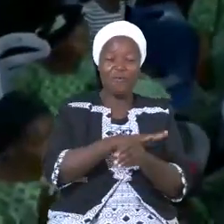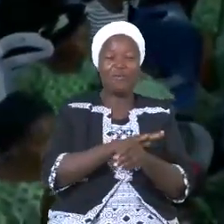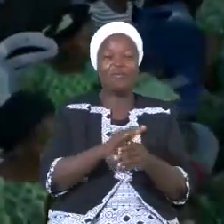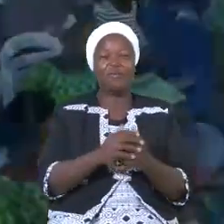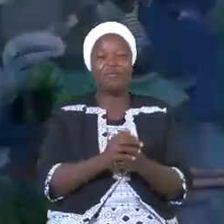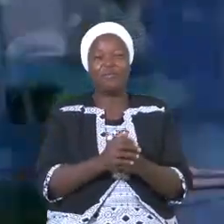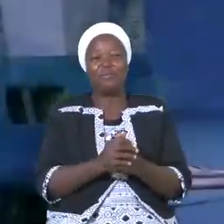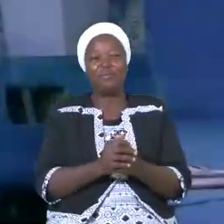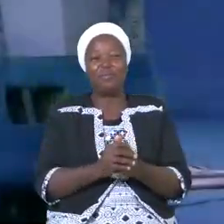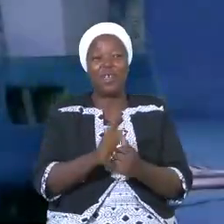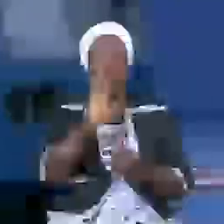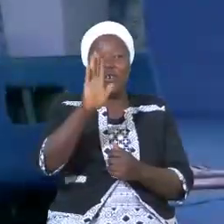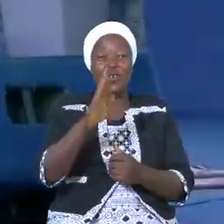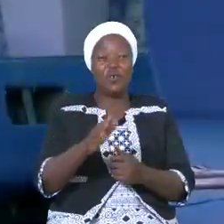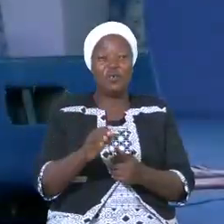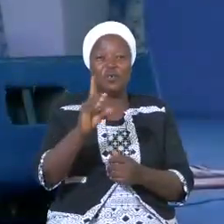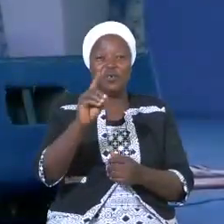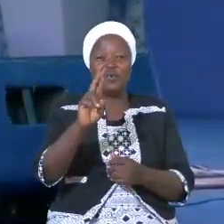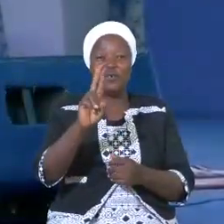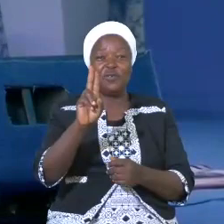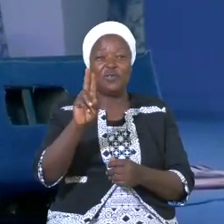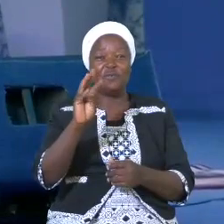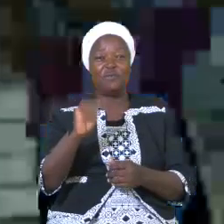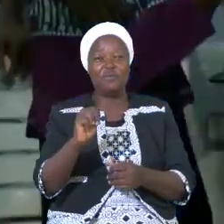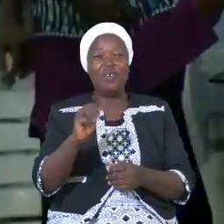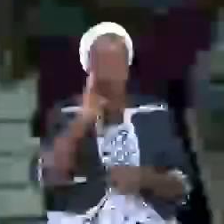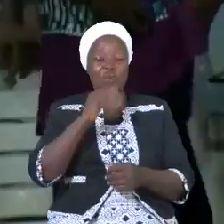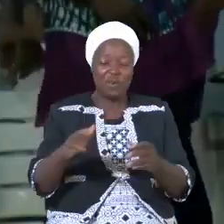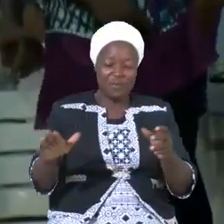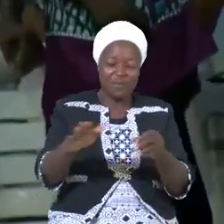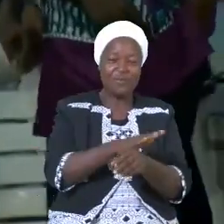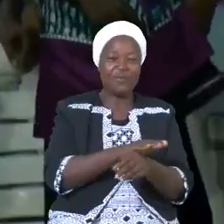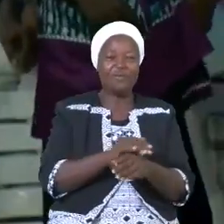your drama will run over